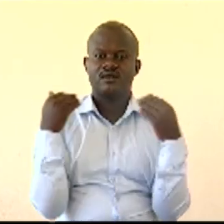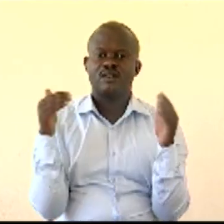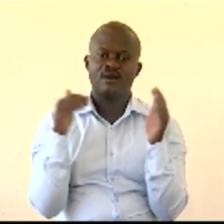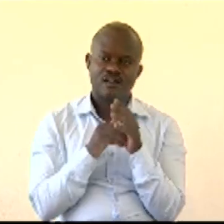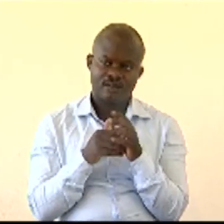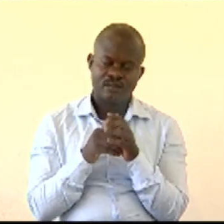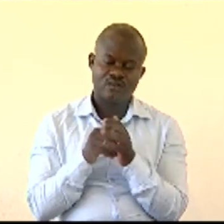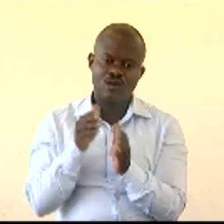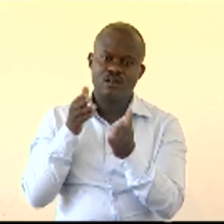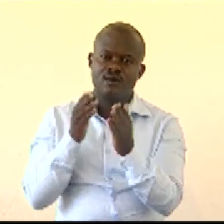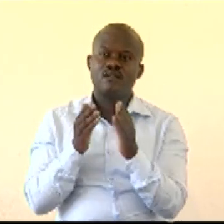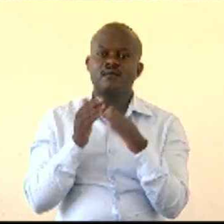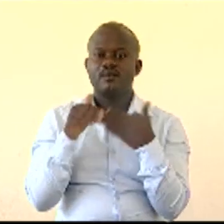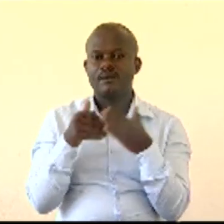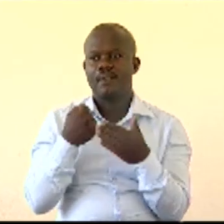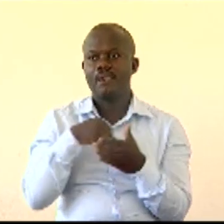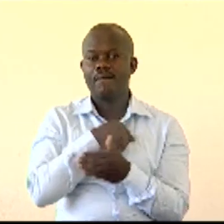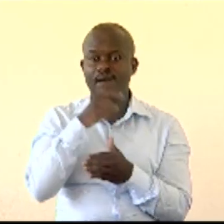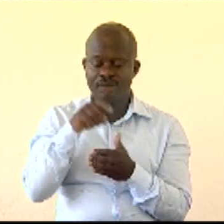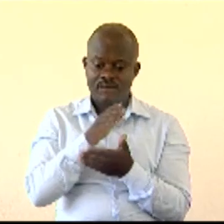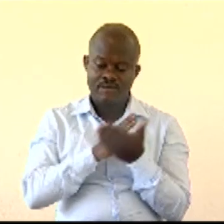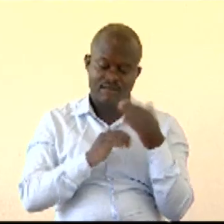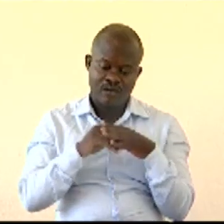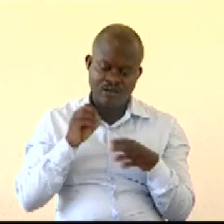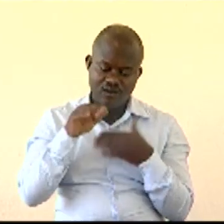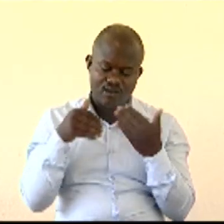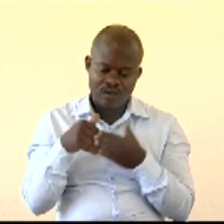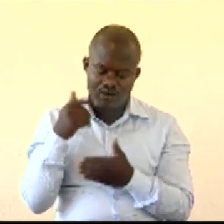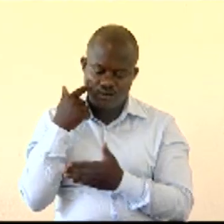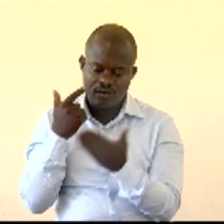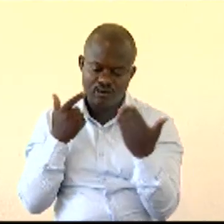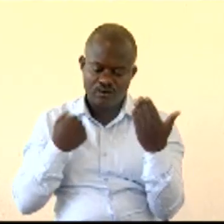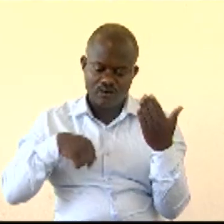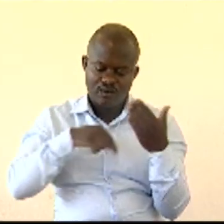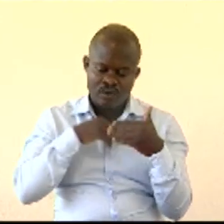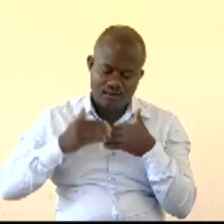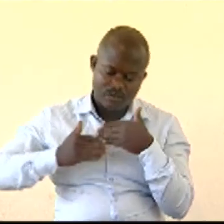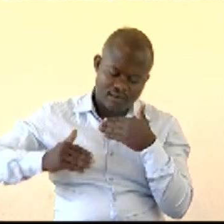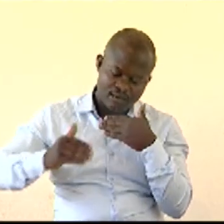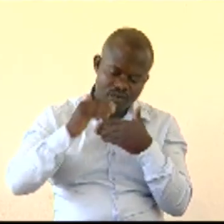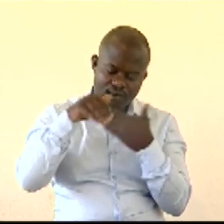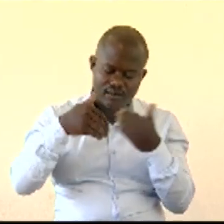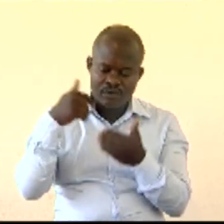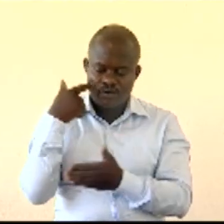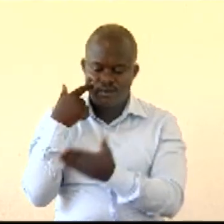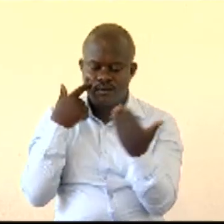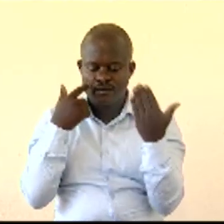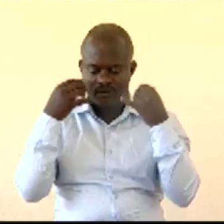work it out. So we have some of those exercises that we are going to correct right now.